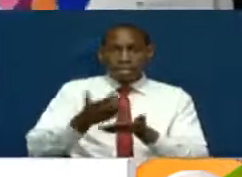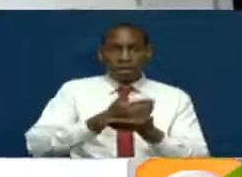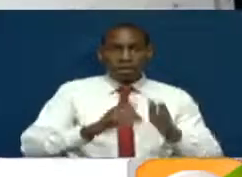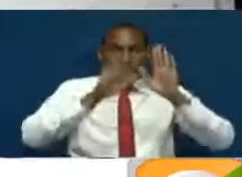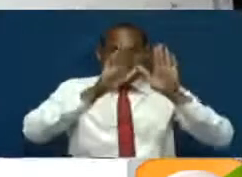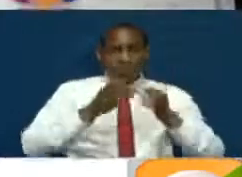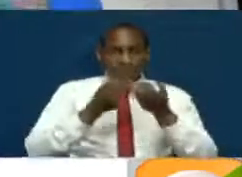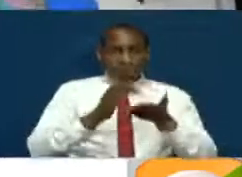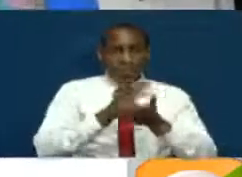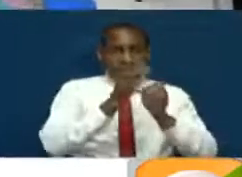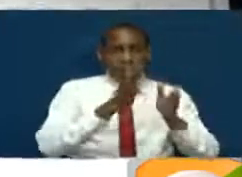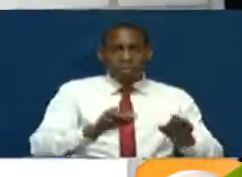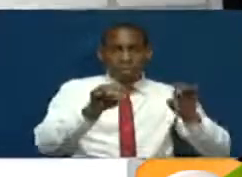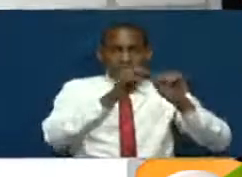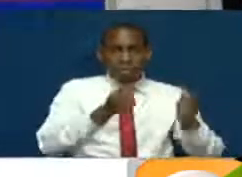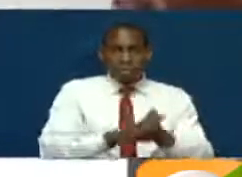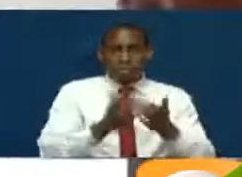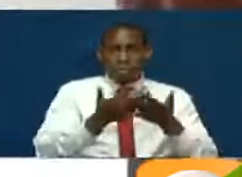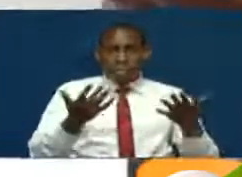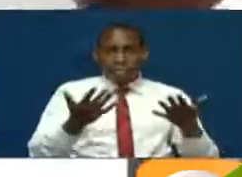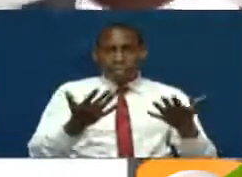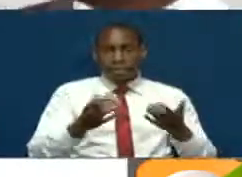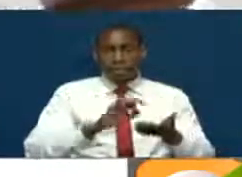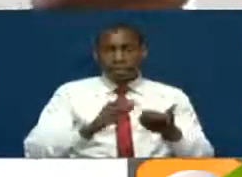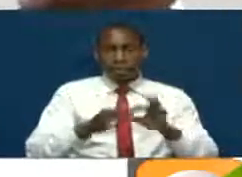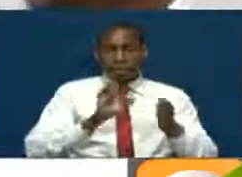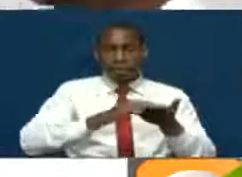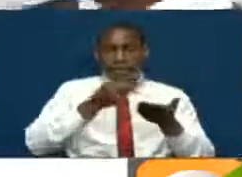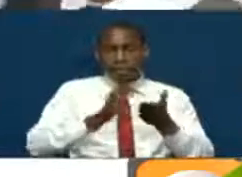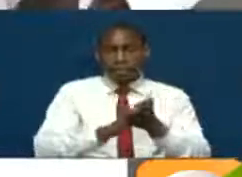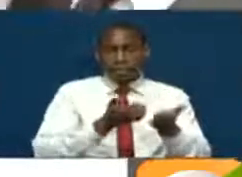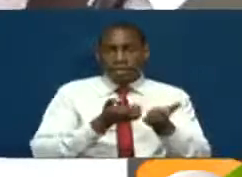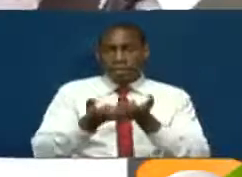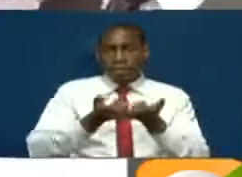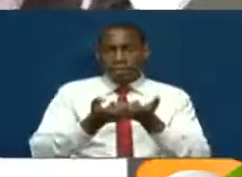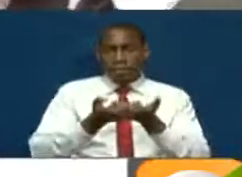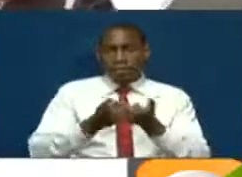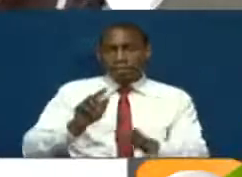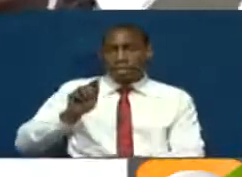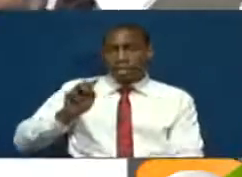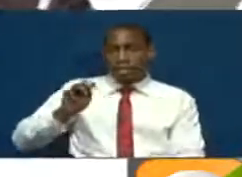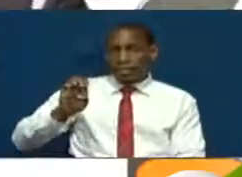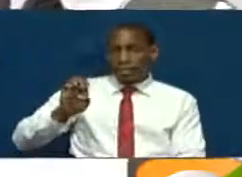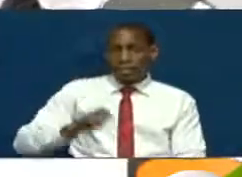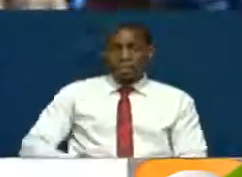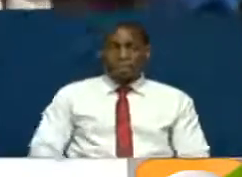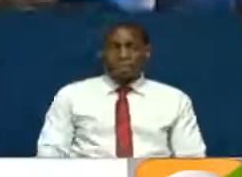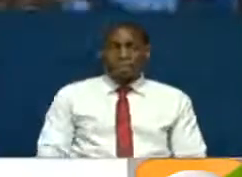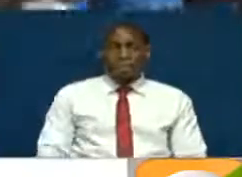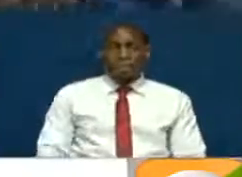from stakeholders' systems. The tool has been co-funded by the Trademark East Africa.